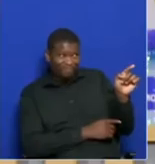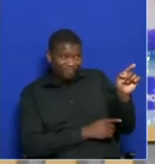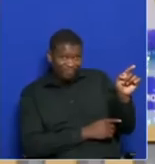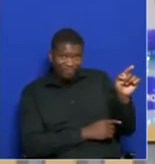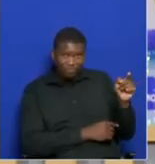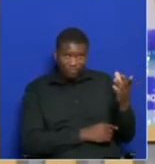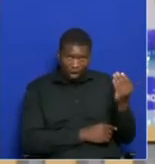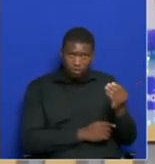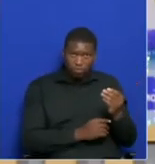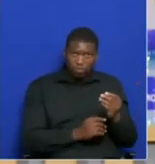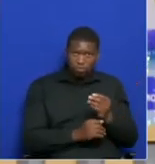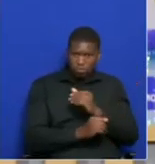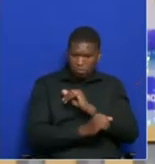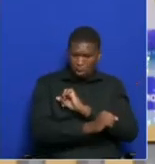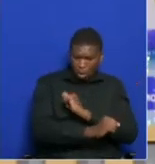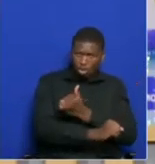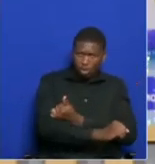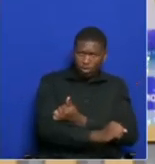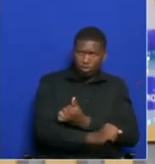so.